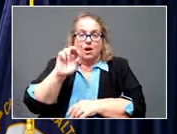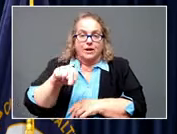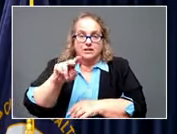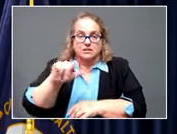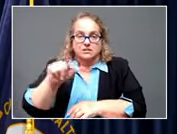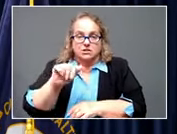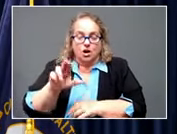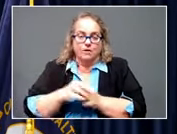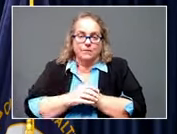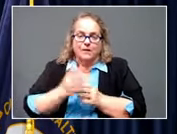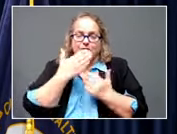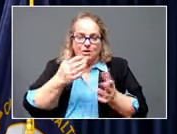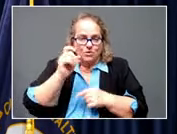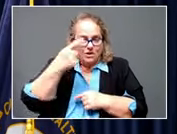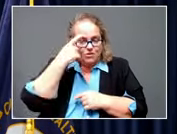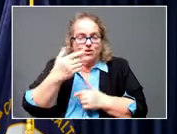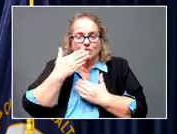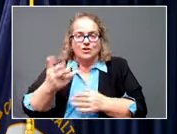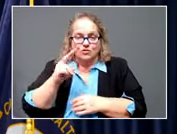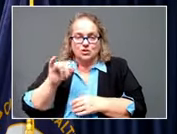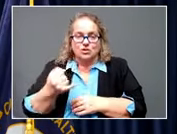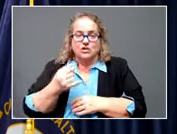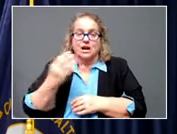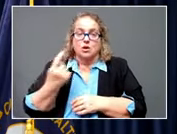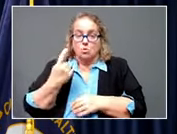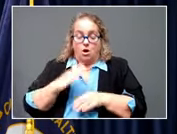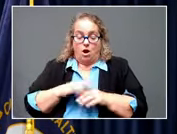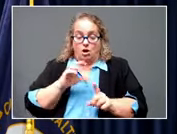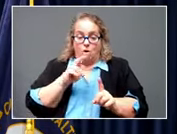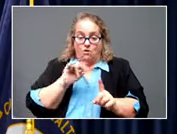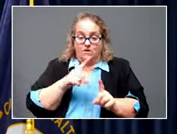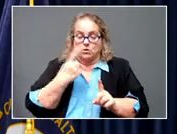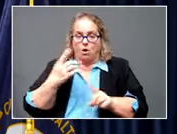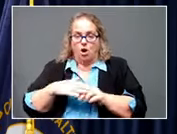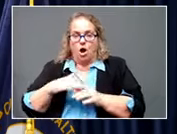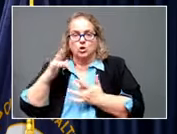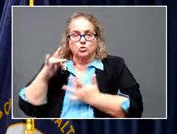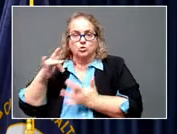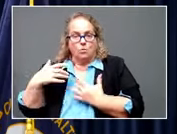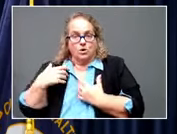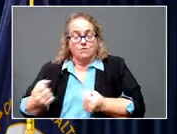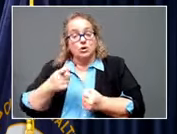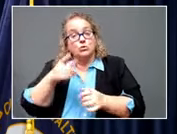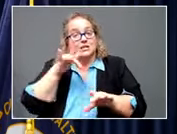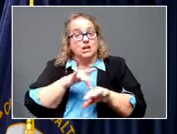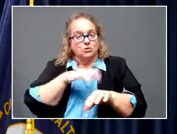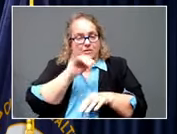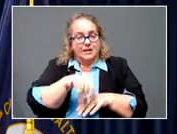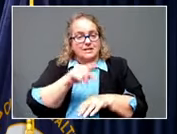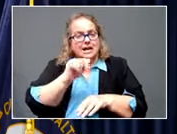Thank you, Governor. Thank you, Virginia. One on COVID and one on storm recovery. You touched on this, but could you elaborate for those people who really